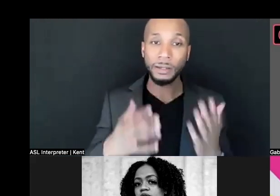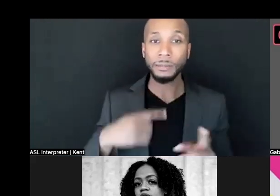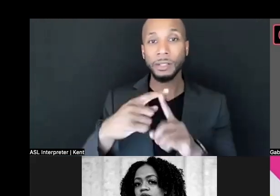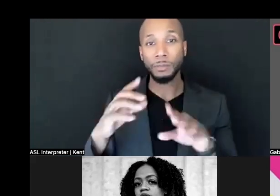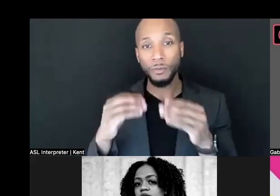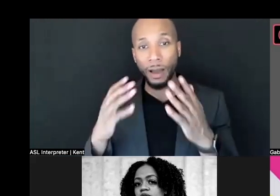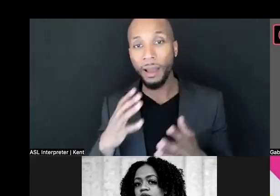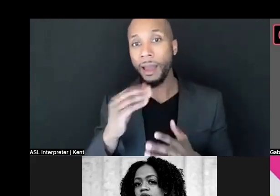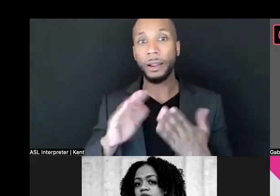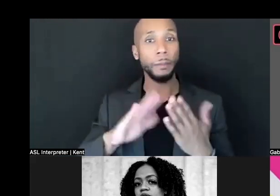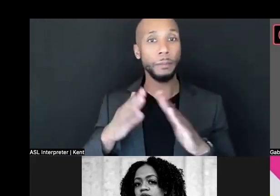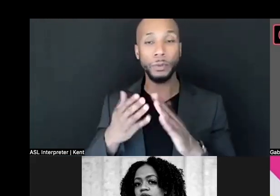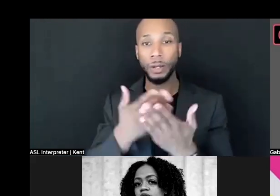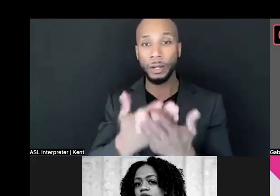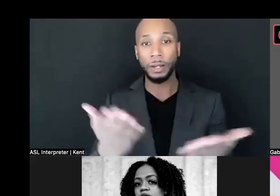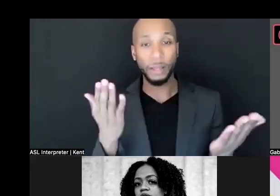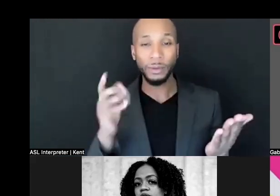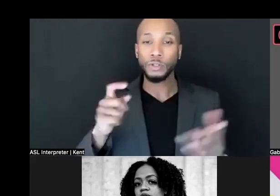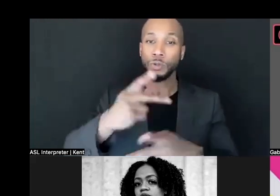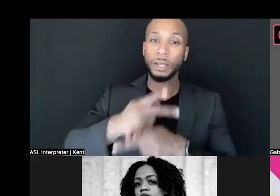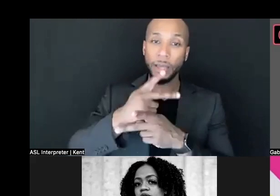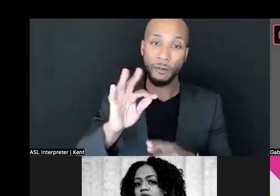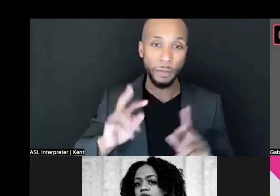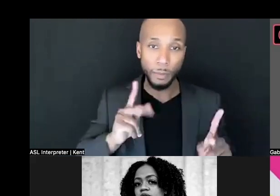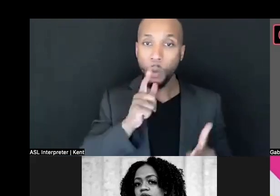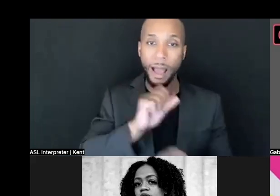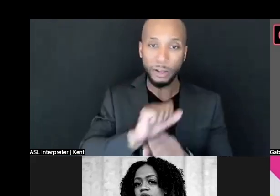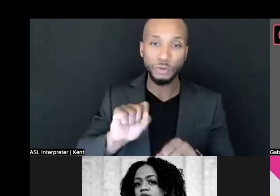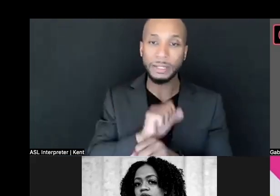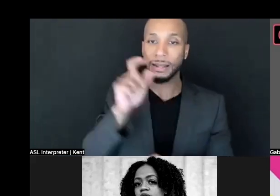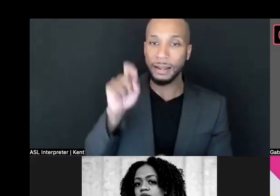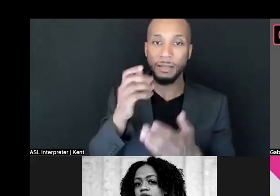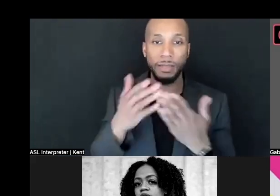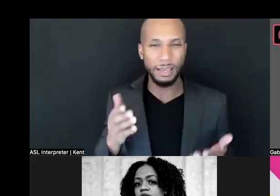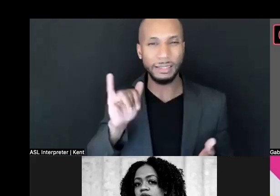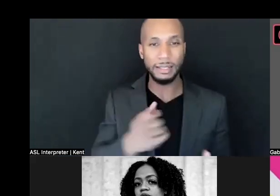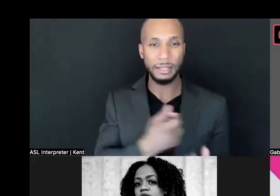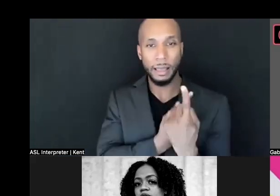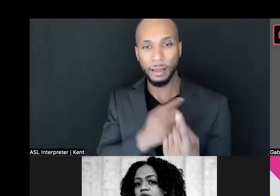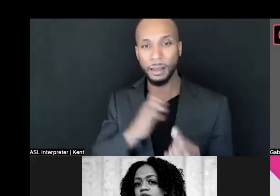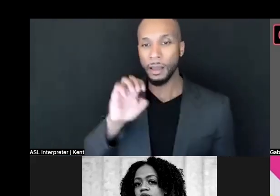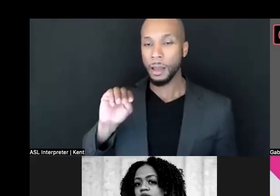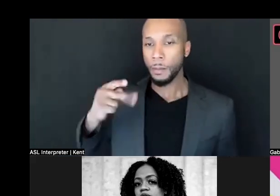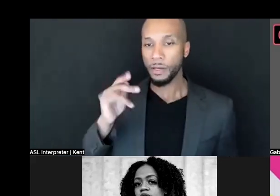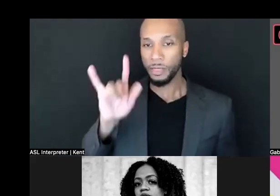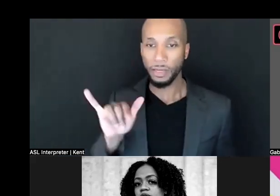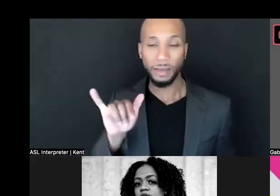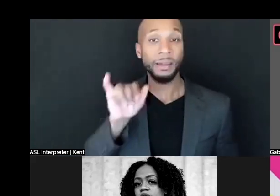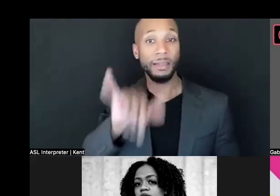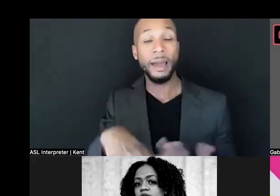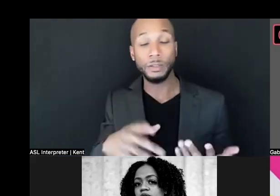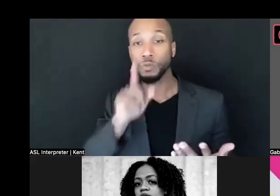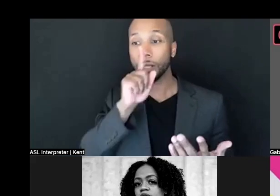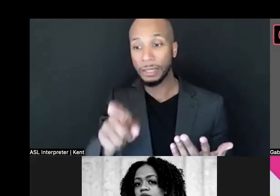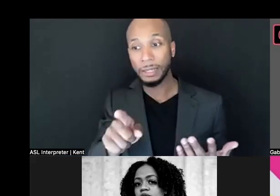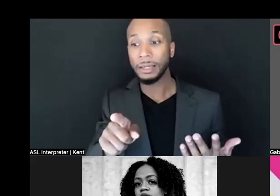as a community, we need to take care of people who need stuff. That's what empathy is. It's also